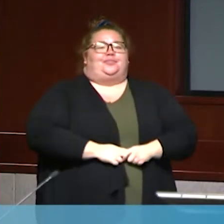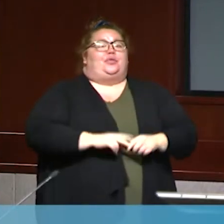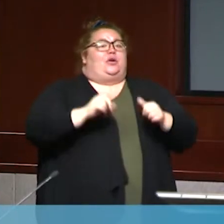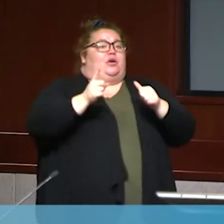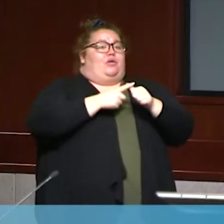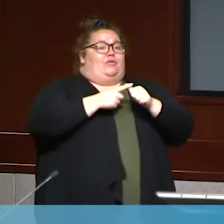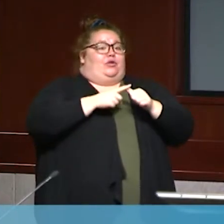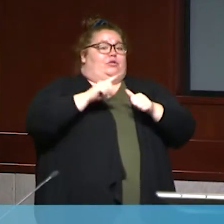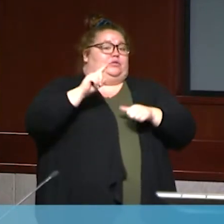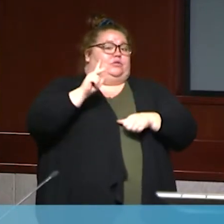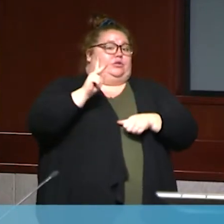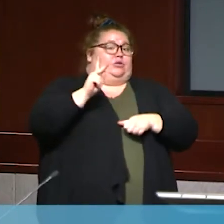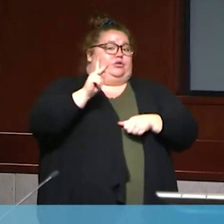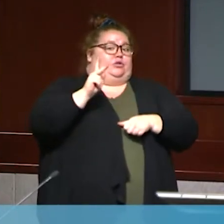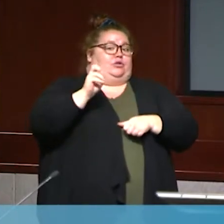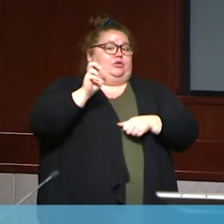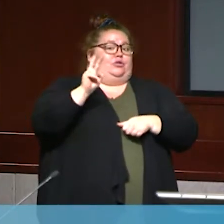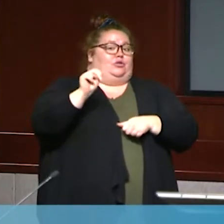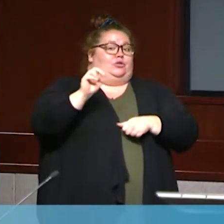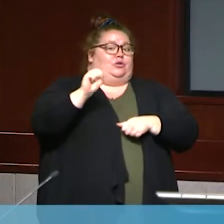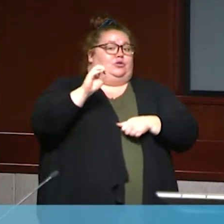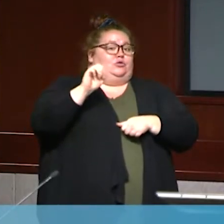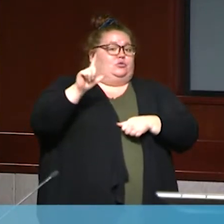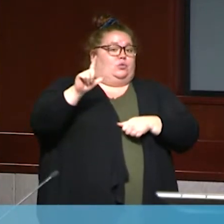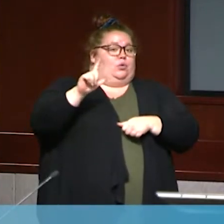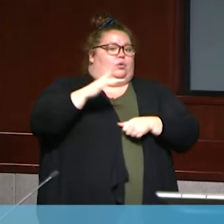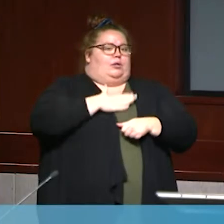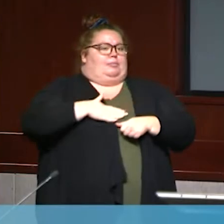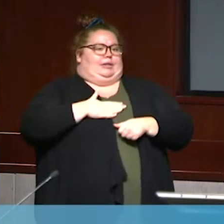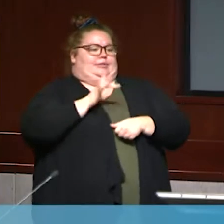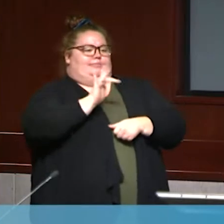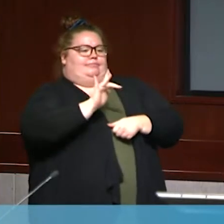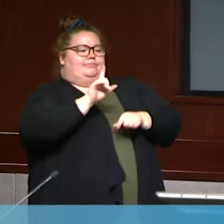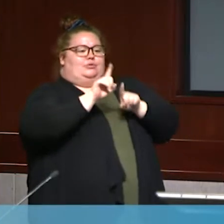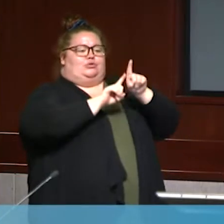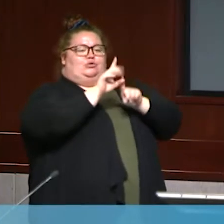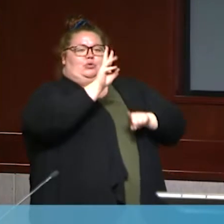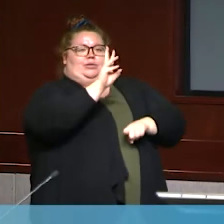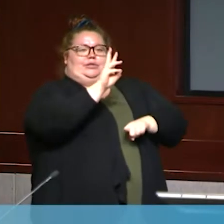is Kern Soul. Remember to use *6 to unmute your phone.